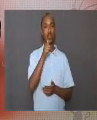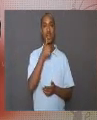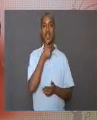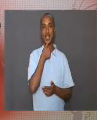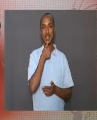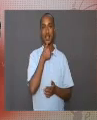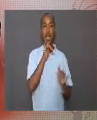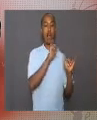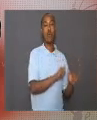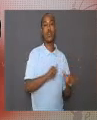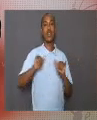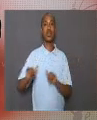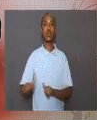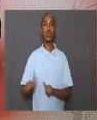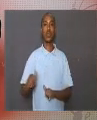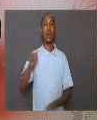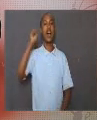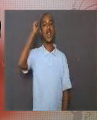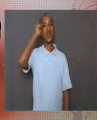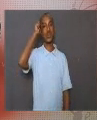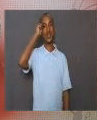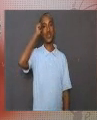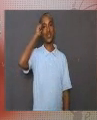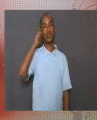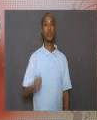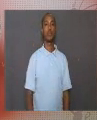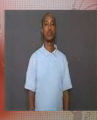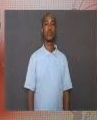acids according to Arrhenius.